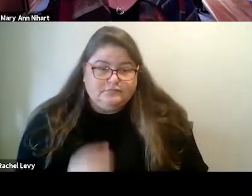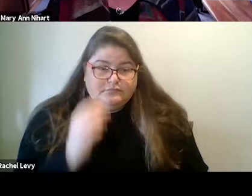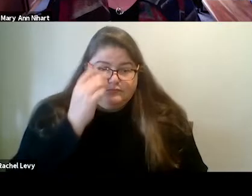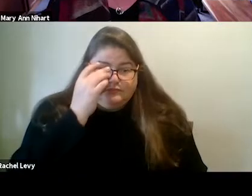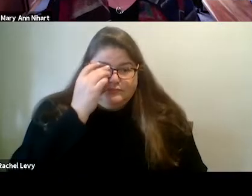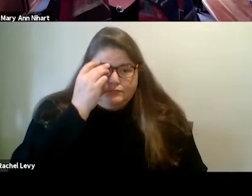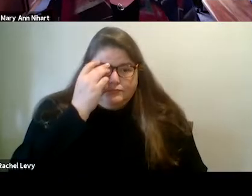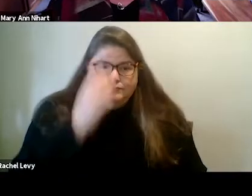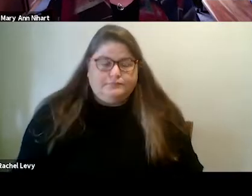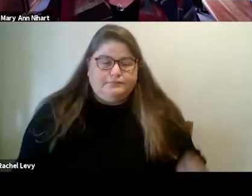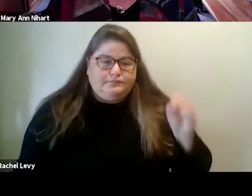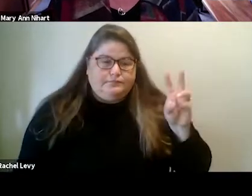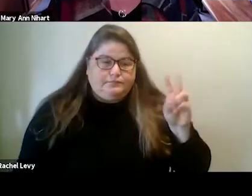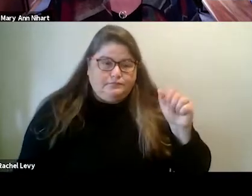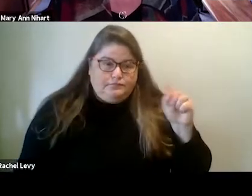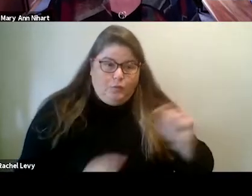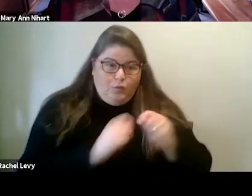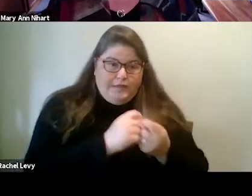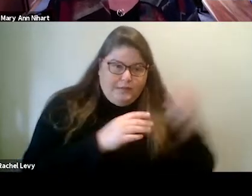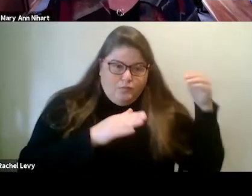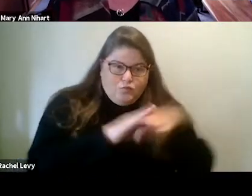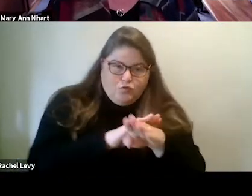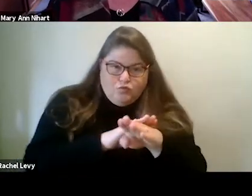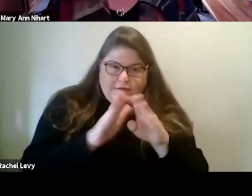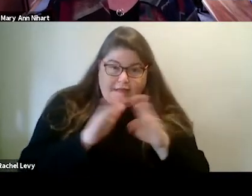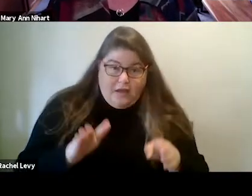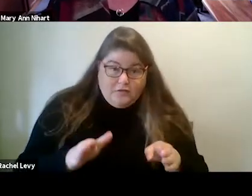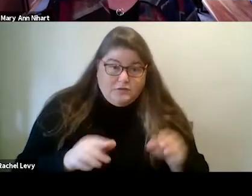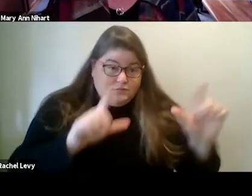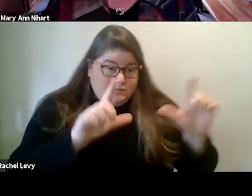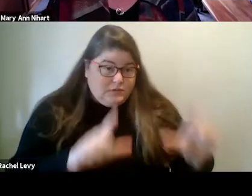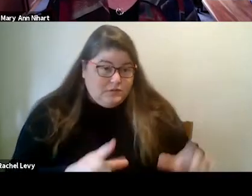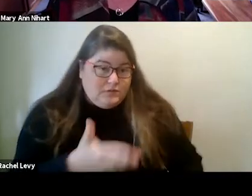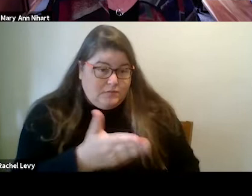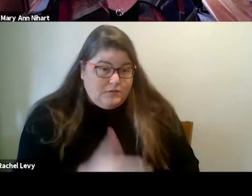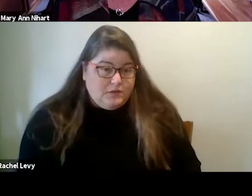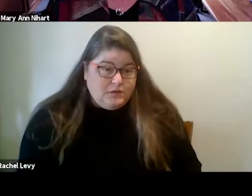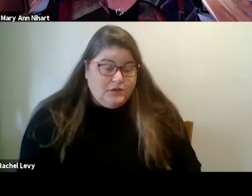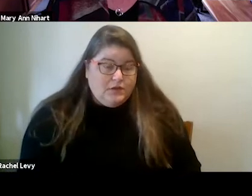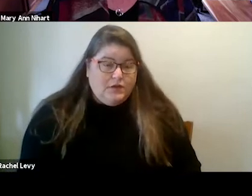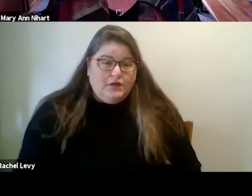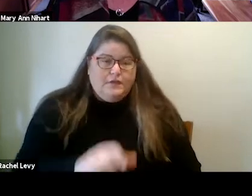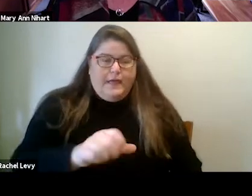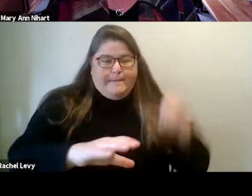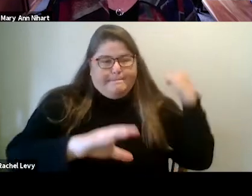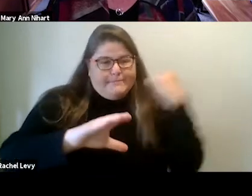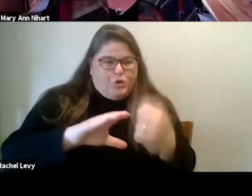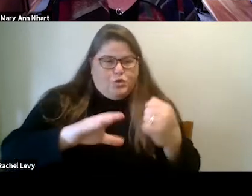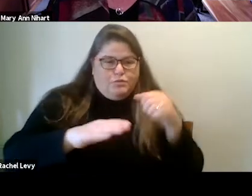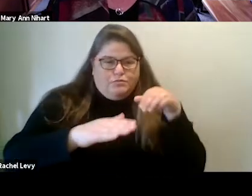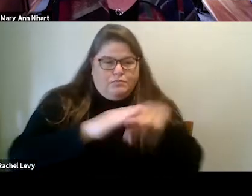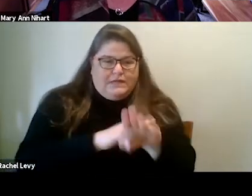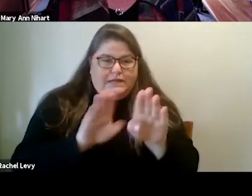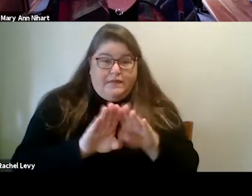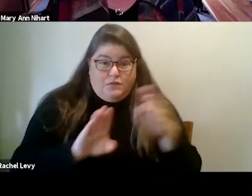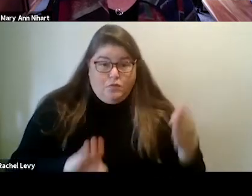The SWAT team entered the house. Next slide. They breached the door.